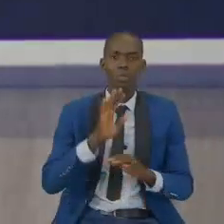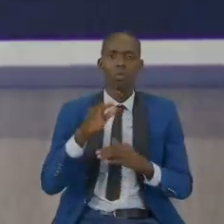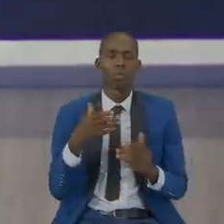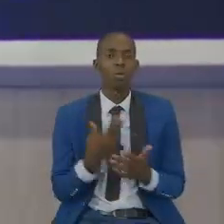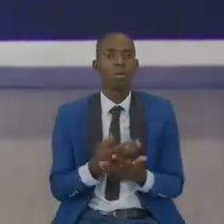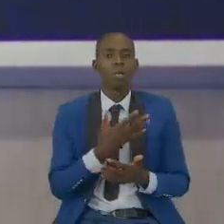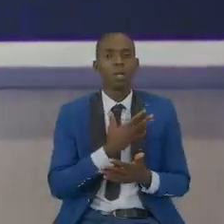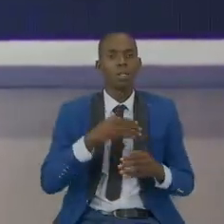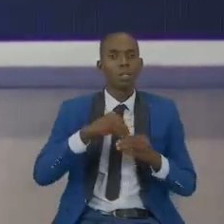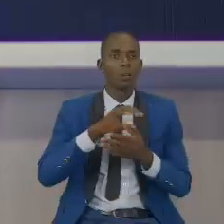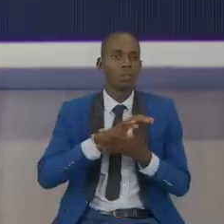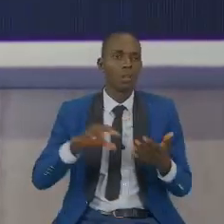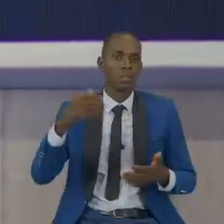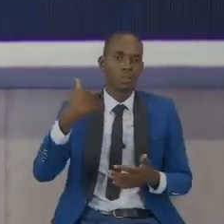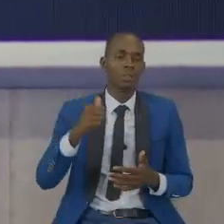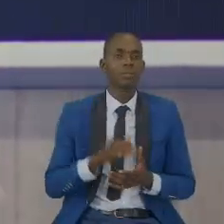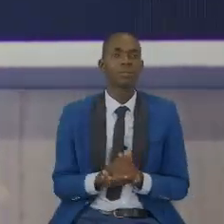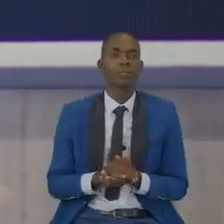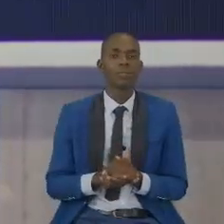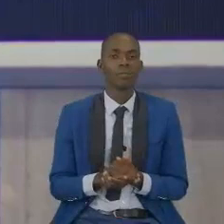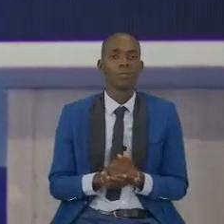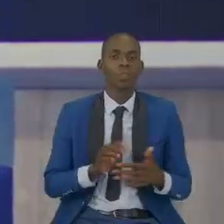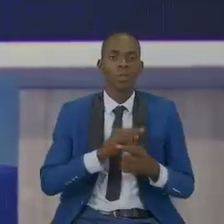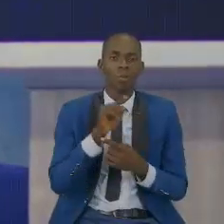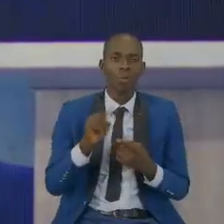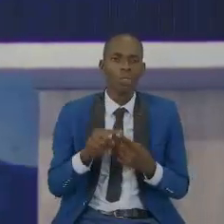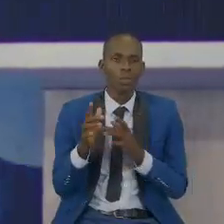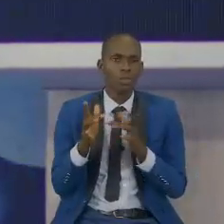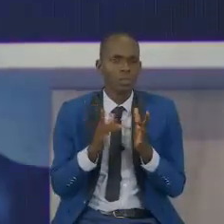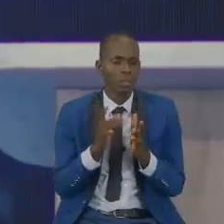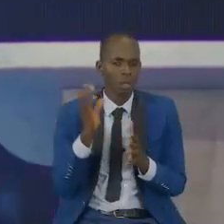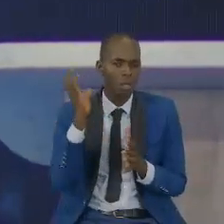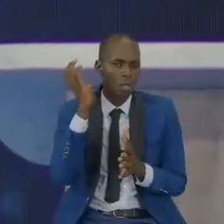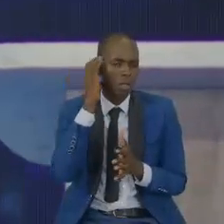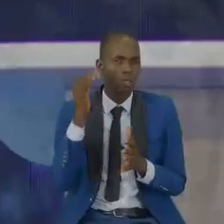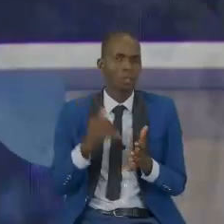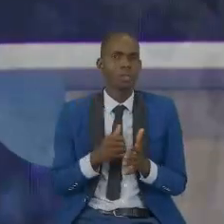in verse 10, when Jesus heard it,